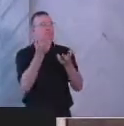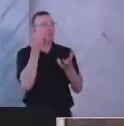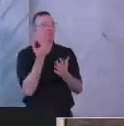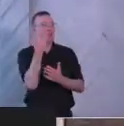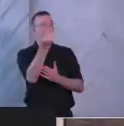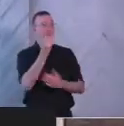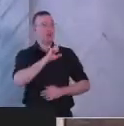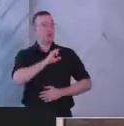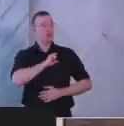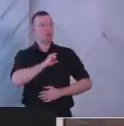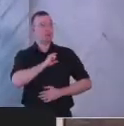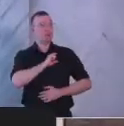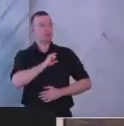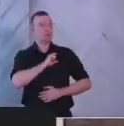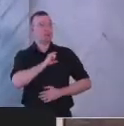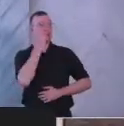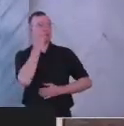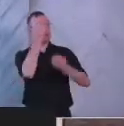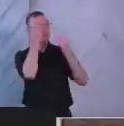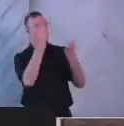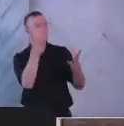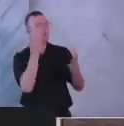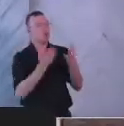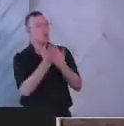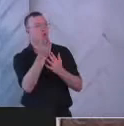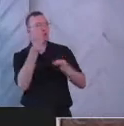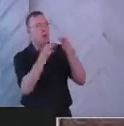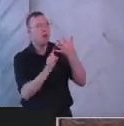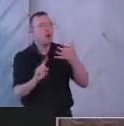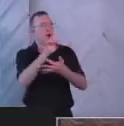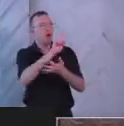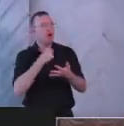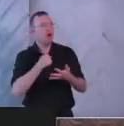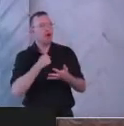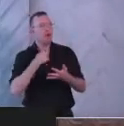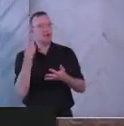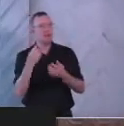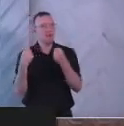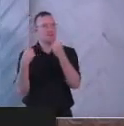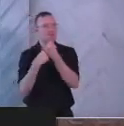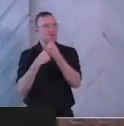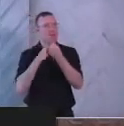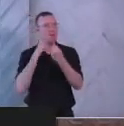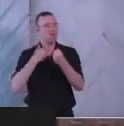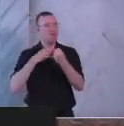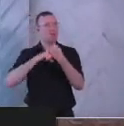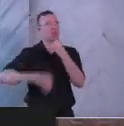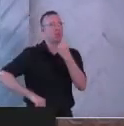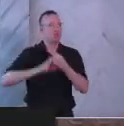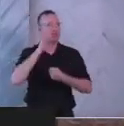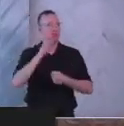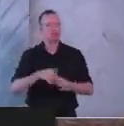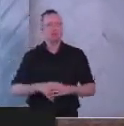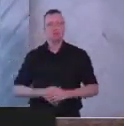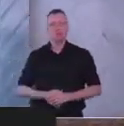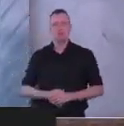the law enforcement or through the criminal courts, that she's going to be supportive. And what I want to do is to make